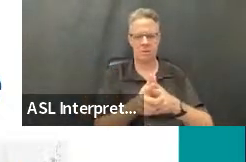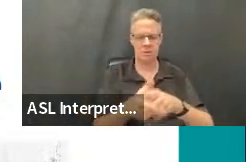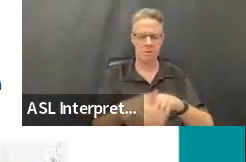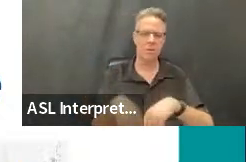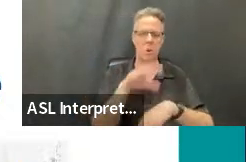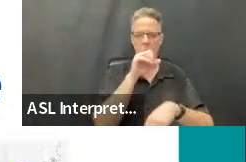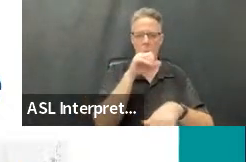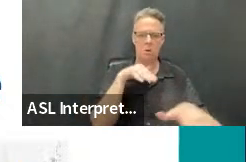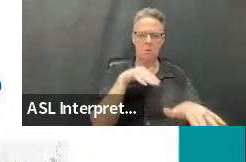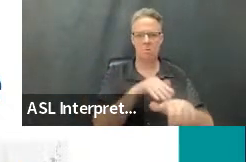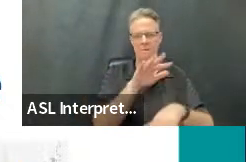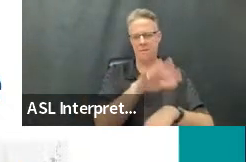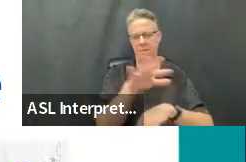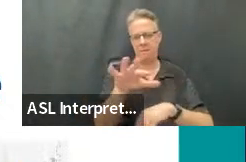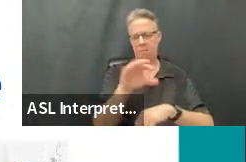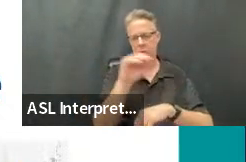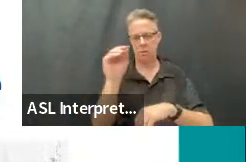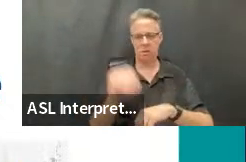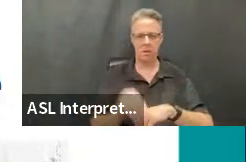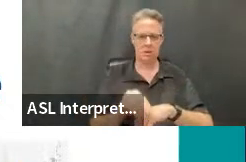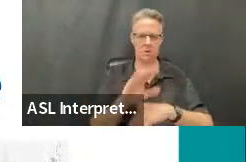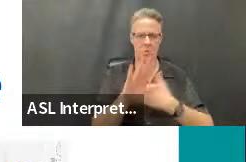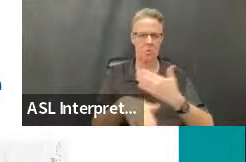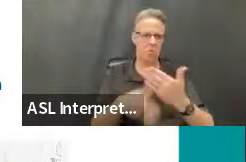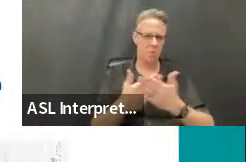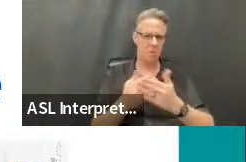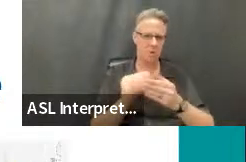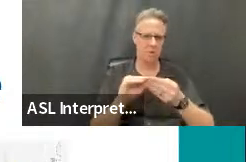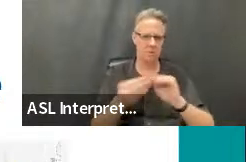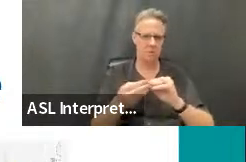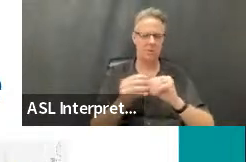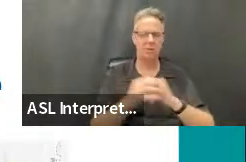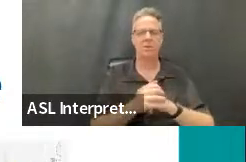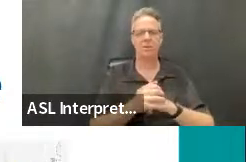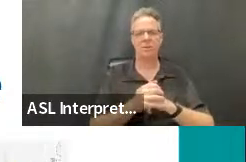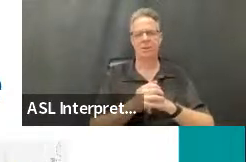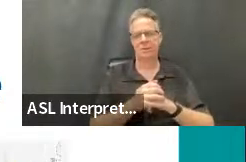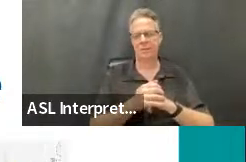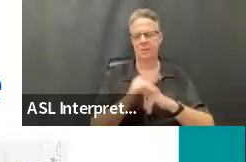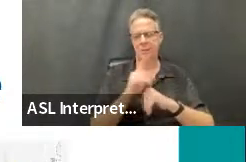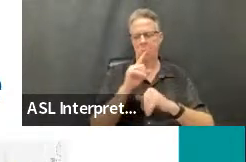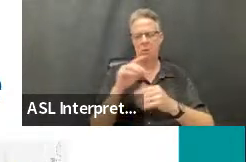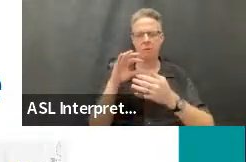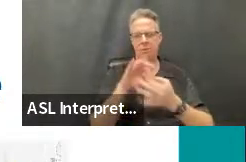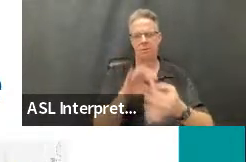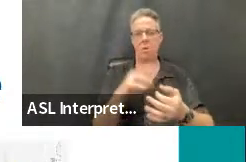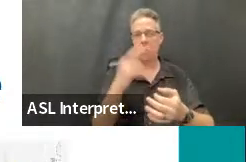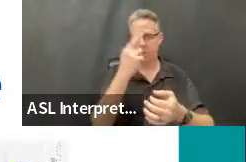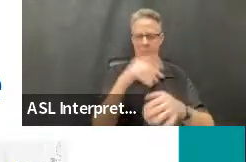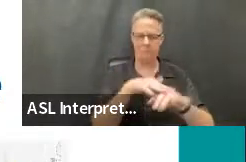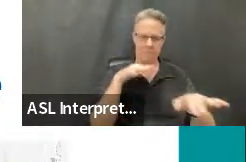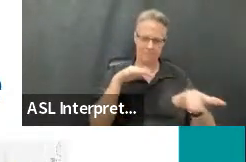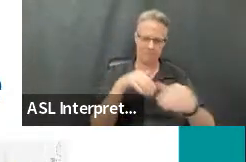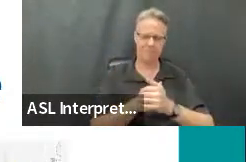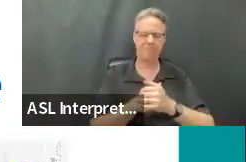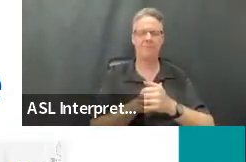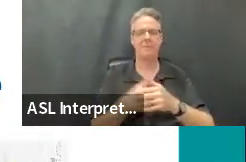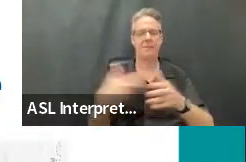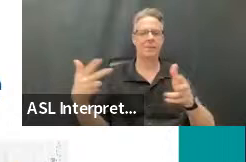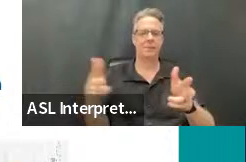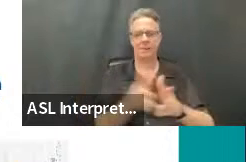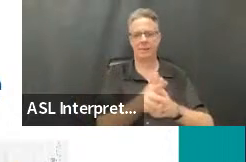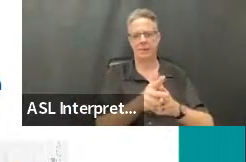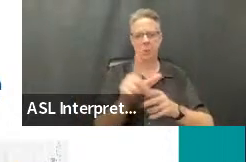collisions are about 55% of our total collisions, which is kind of related to congested conditions. Side swipe, which is